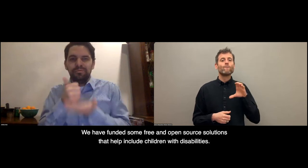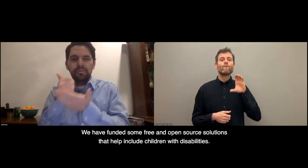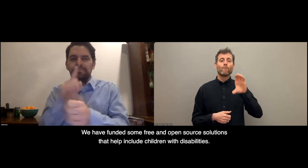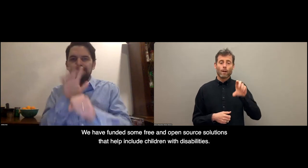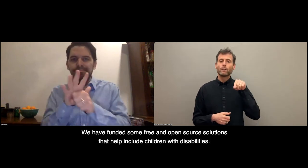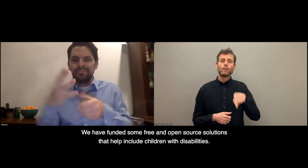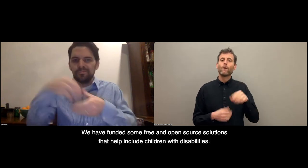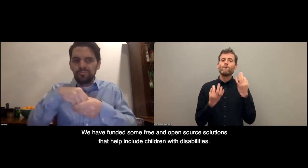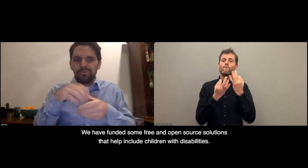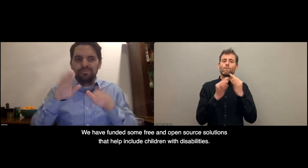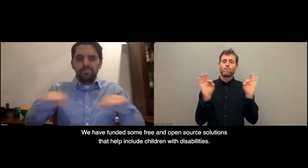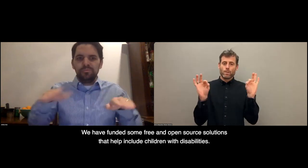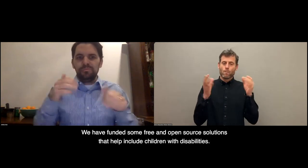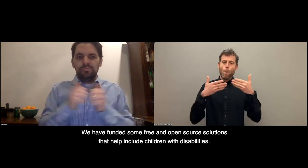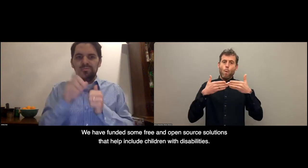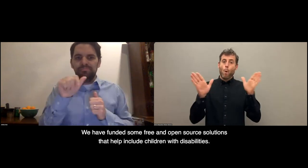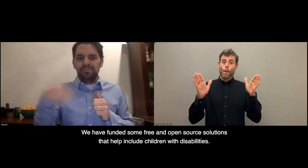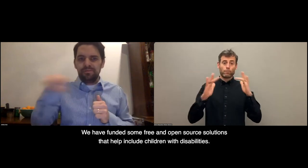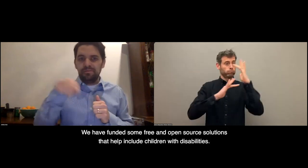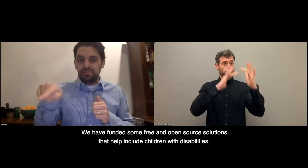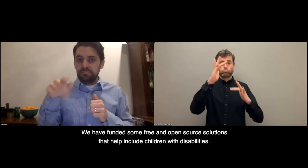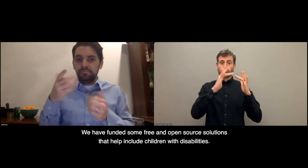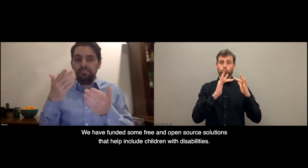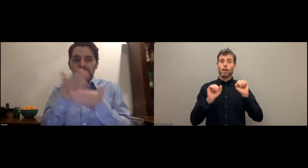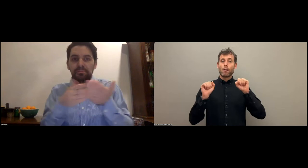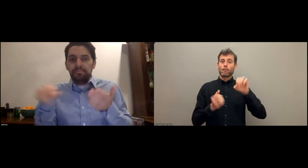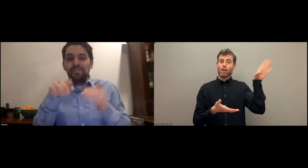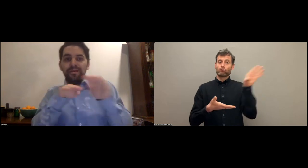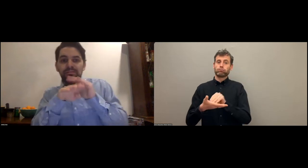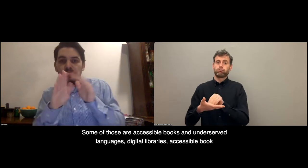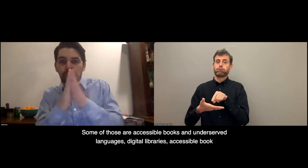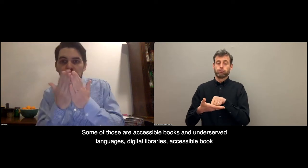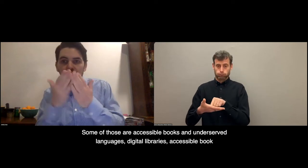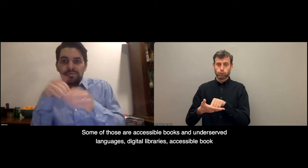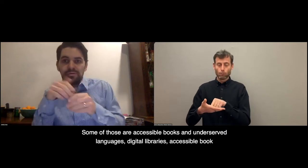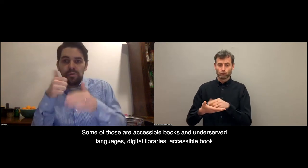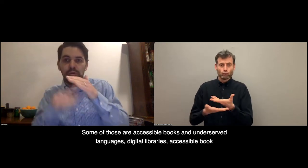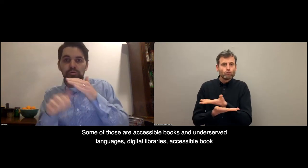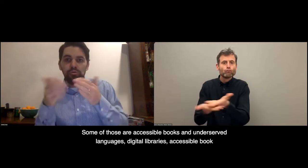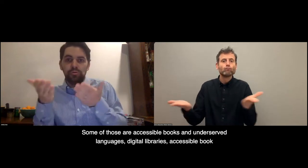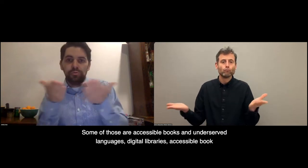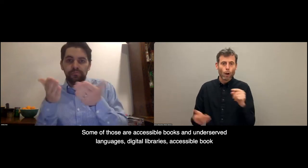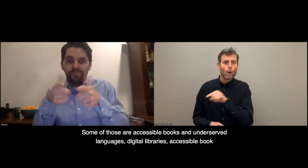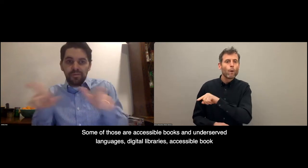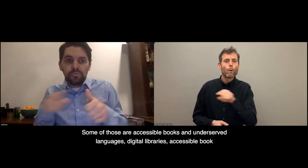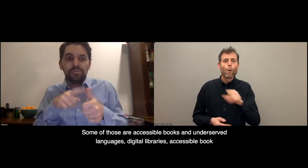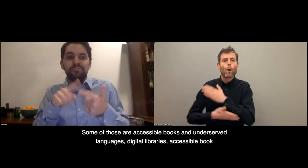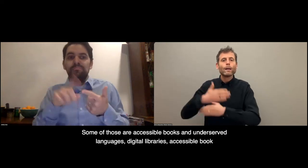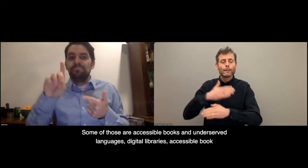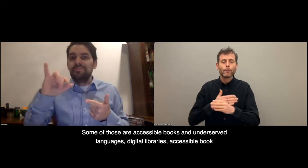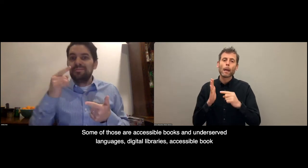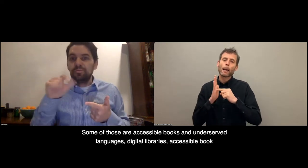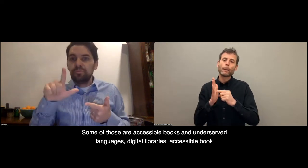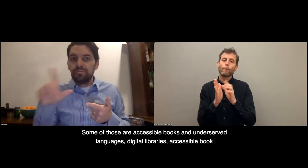open source solutions that help include children with disabilities. Some of those are accessible books in